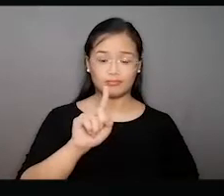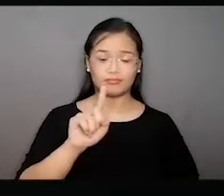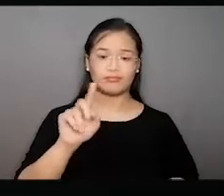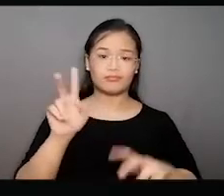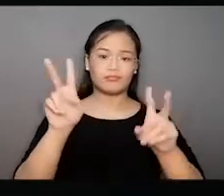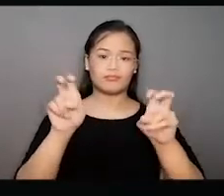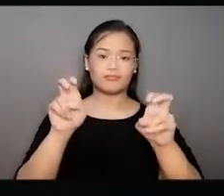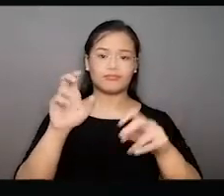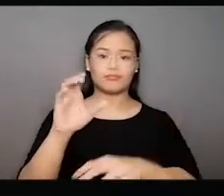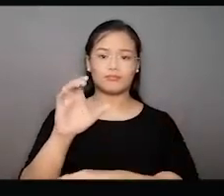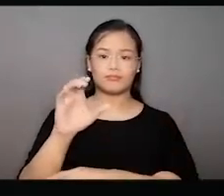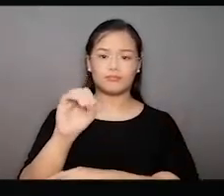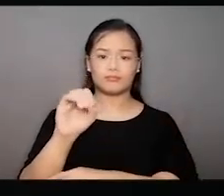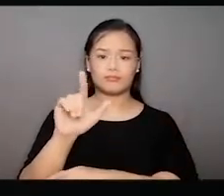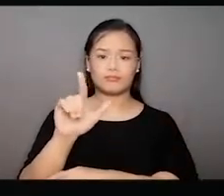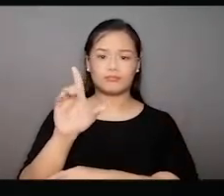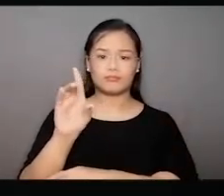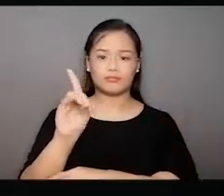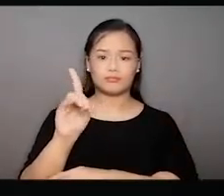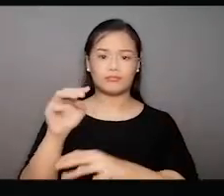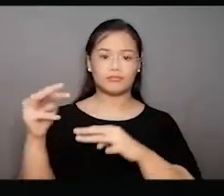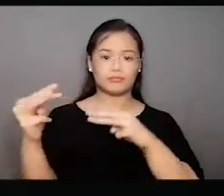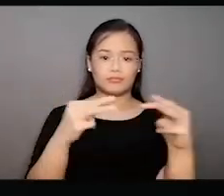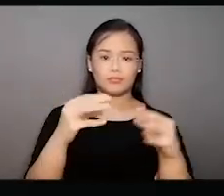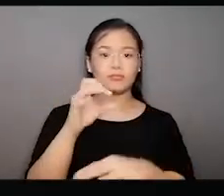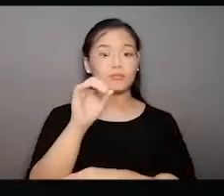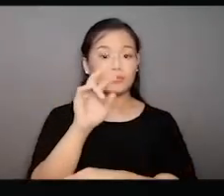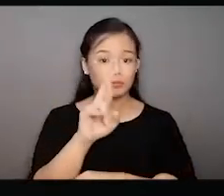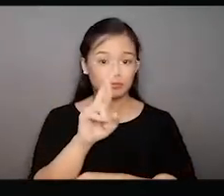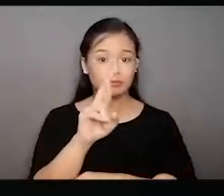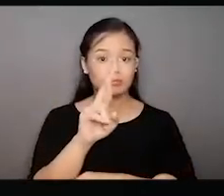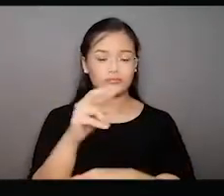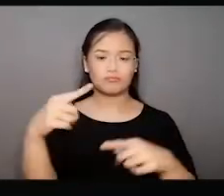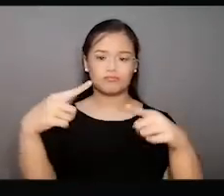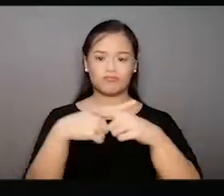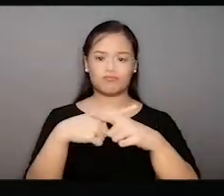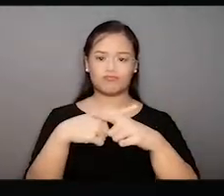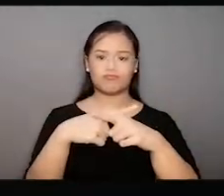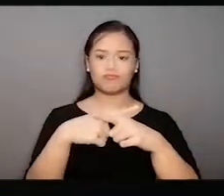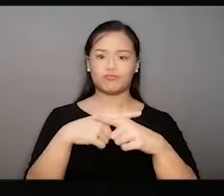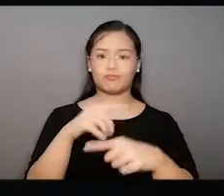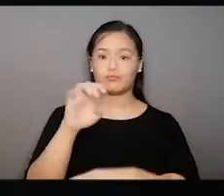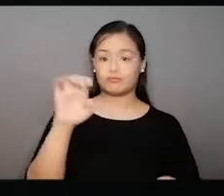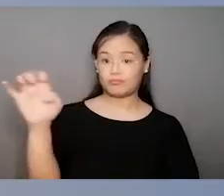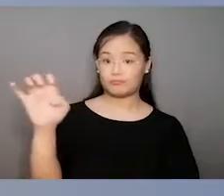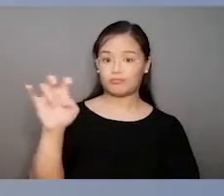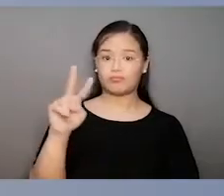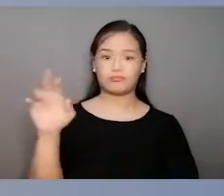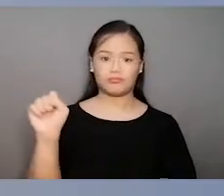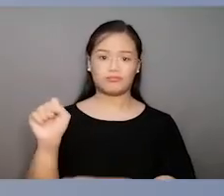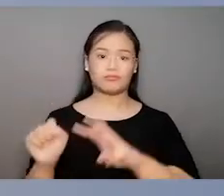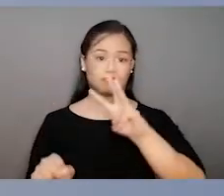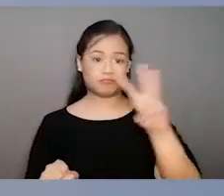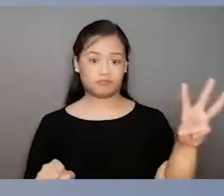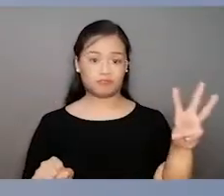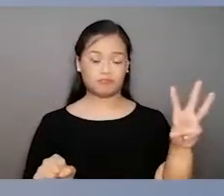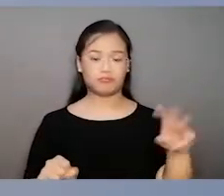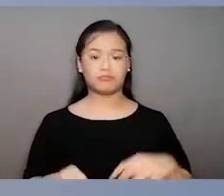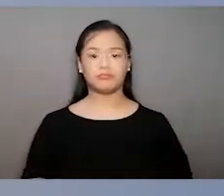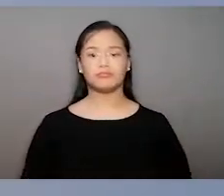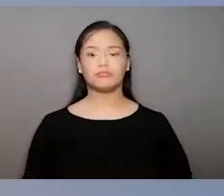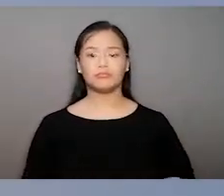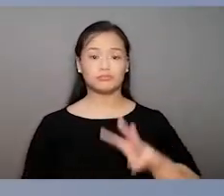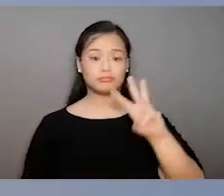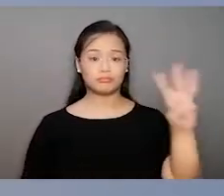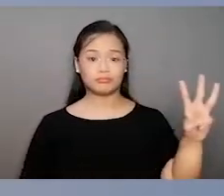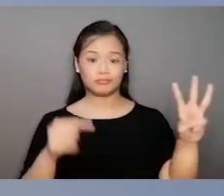War, or the conflict between the East versus the West. The West being